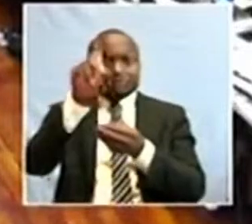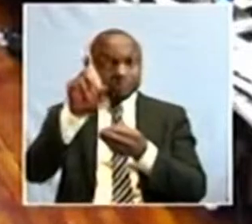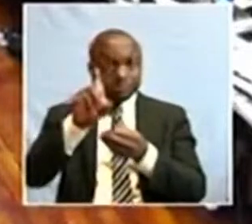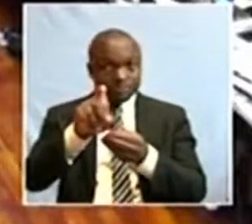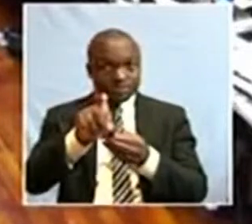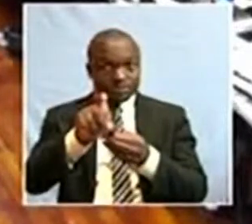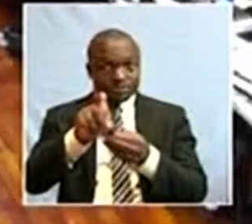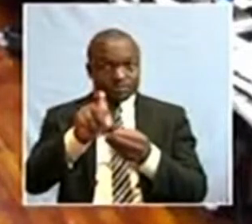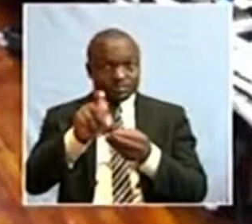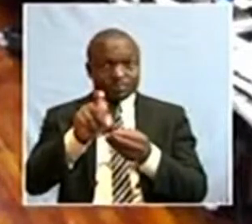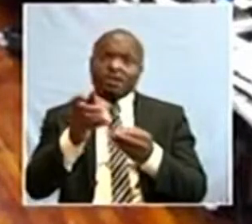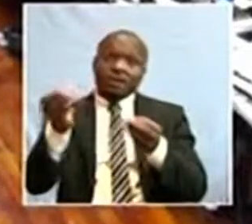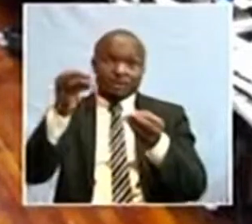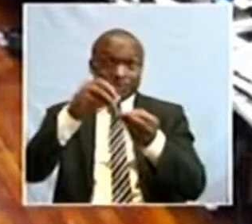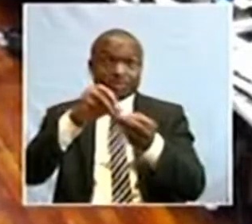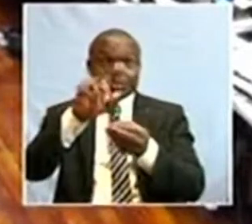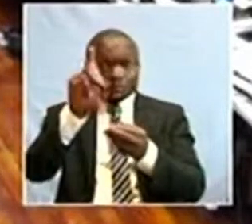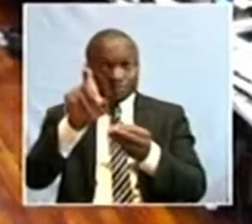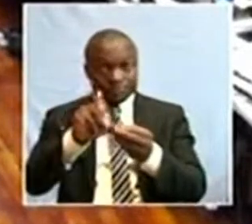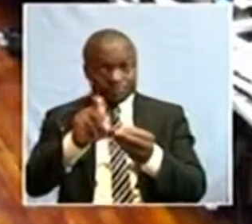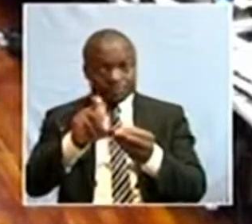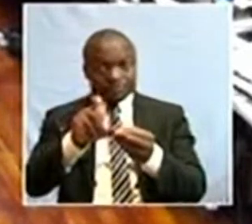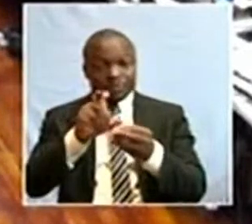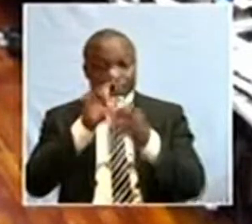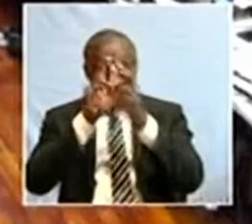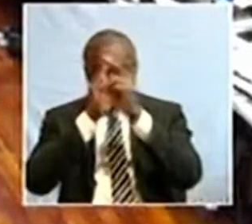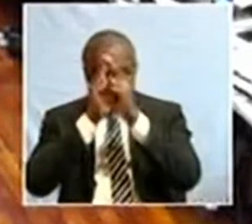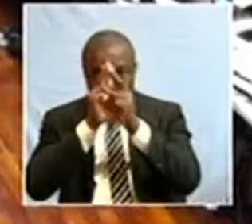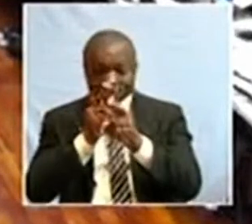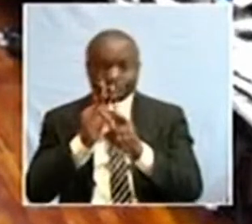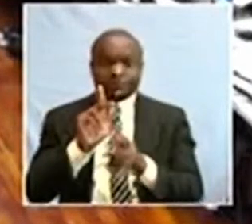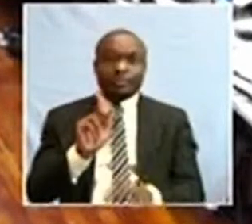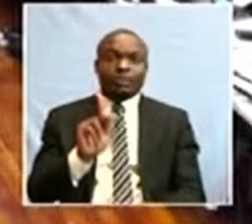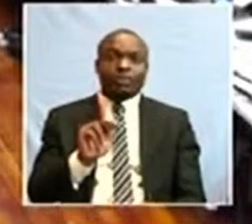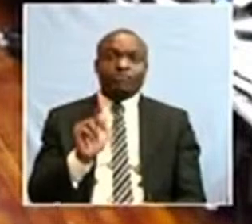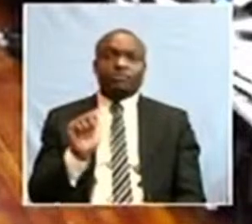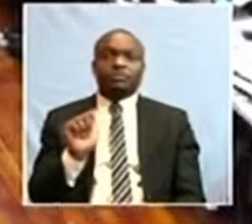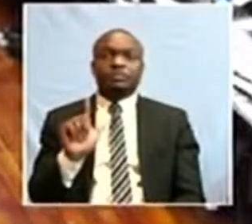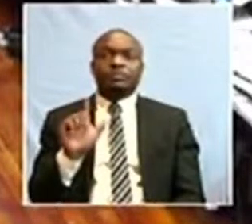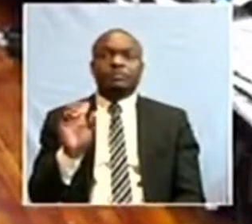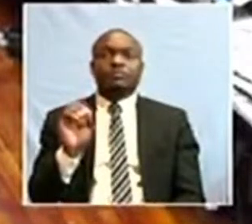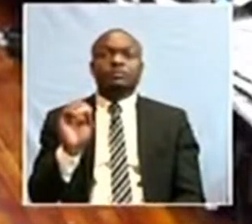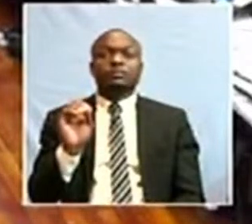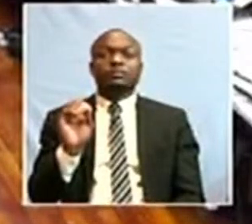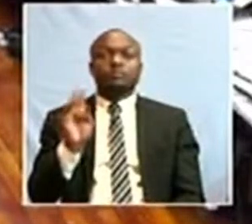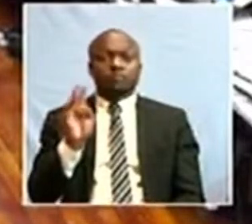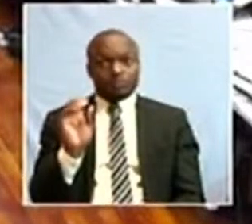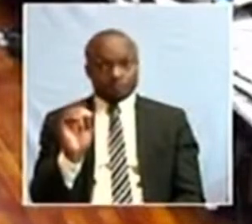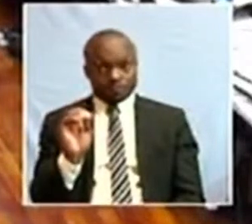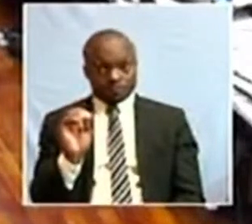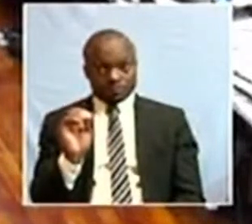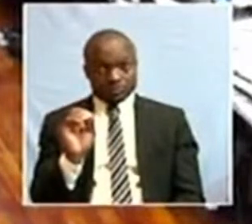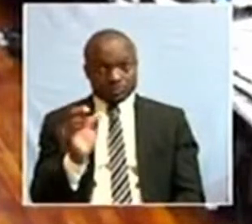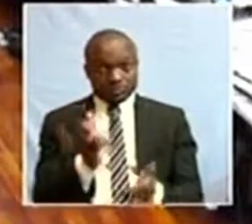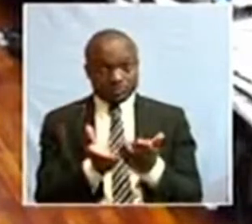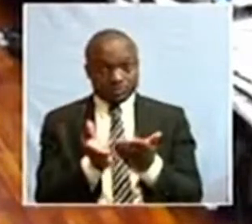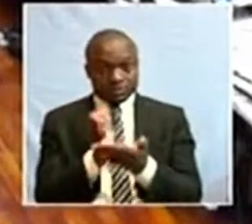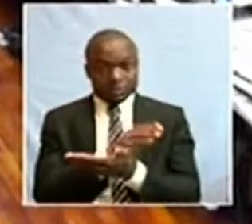It's a follow-up, Chair, on the question that Honorable Kalobo had indicated on page